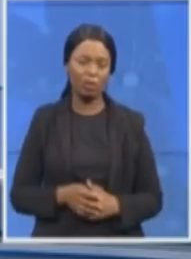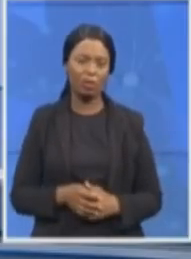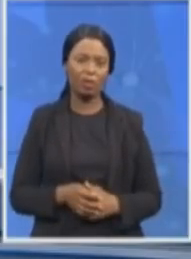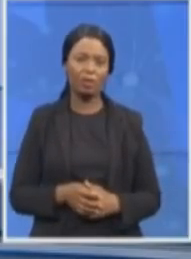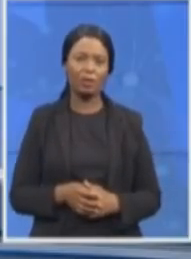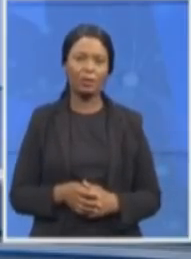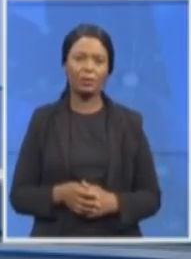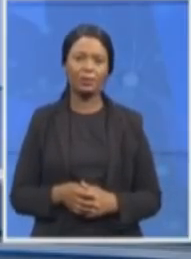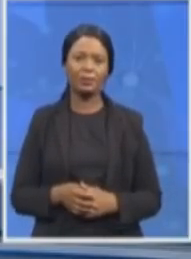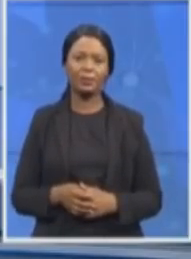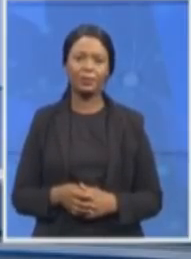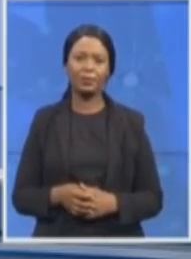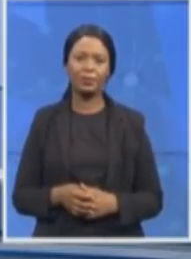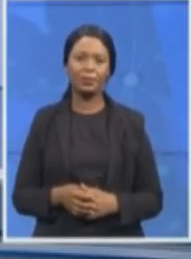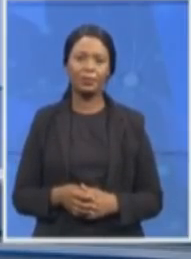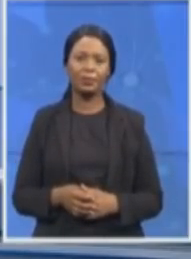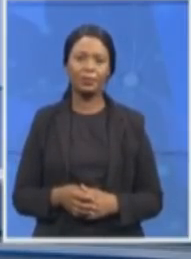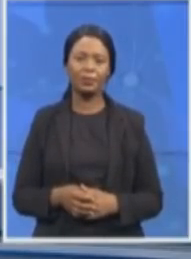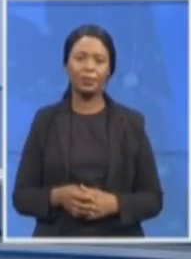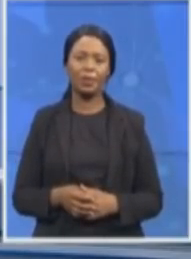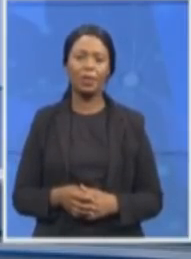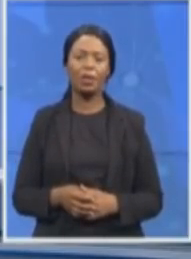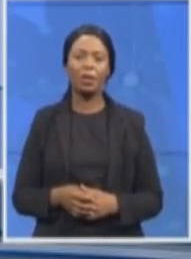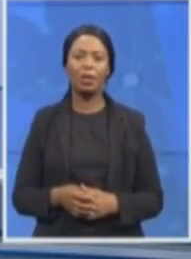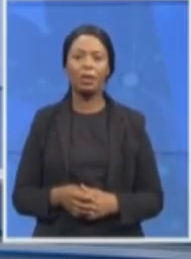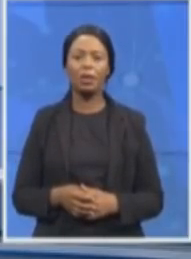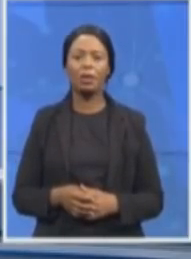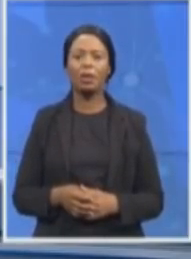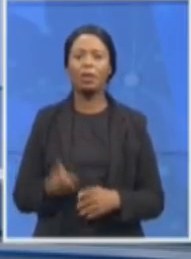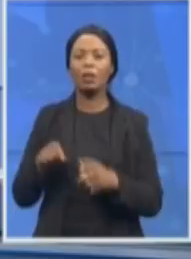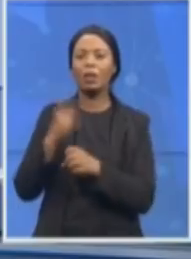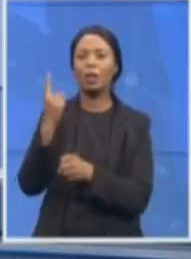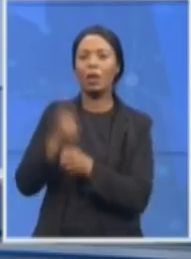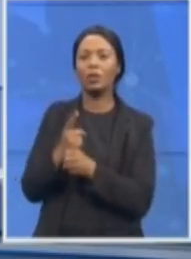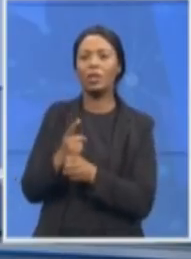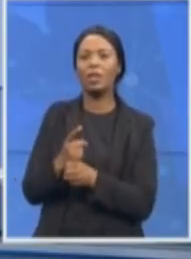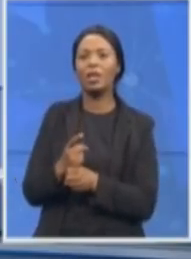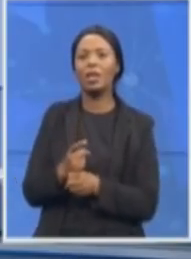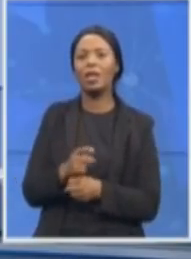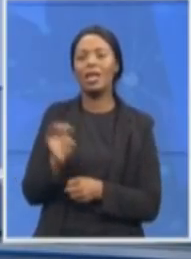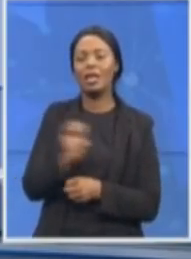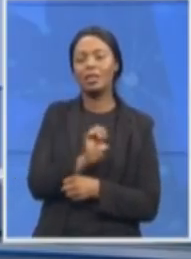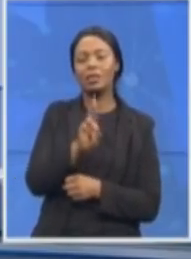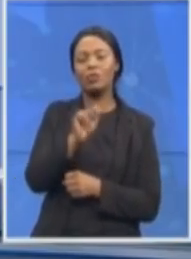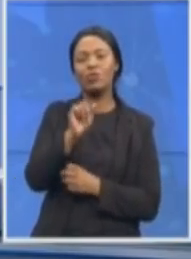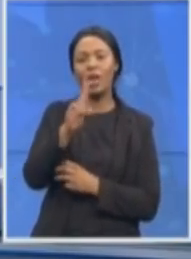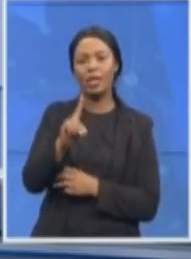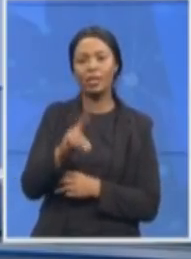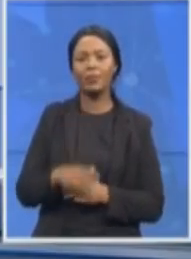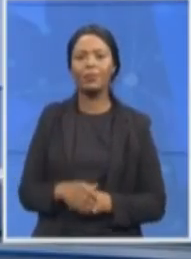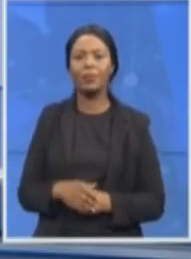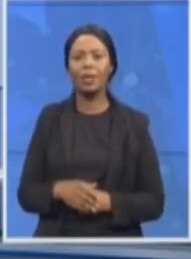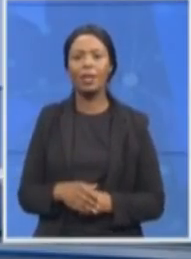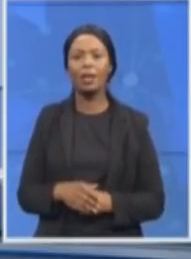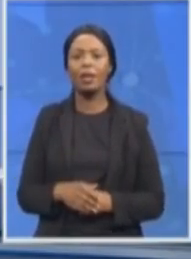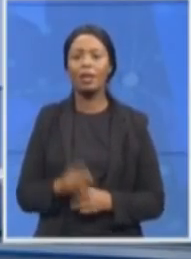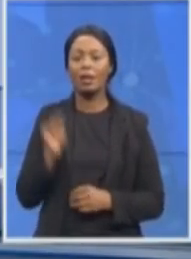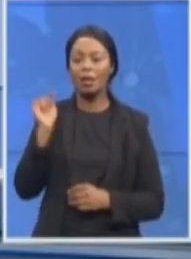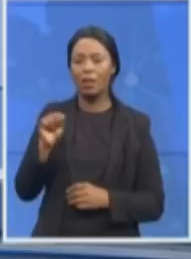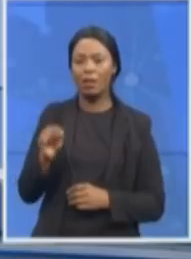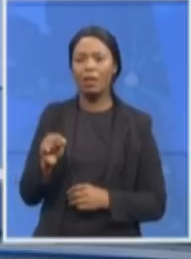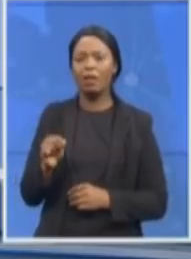want to take you to Gauteng's East Rand. Ekurhuleni Metro Police have begun evicting residents occupying land near Esselen